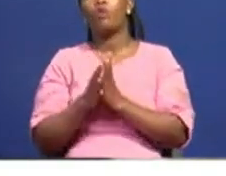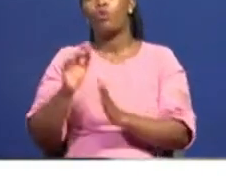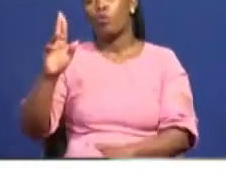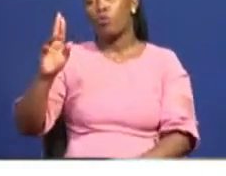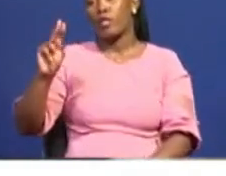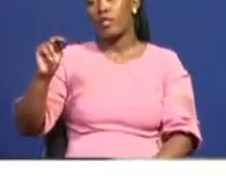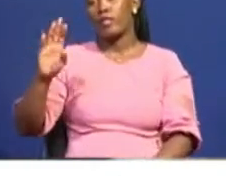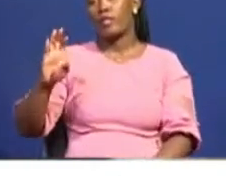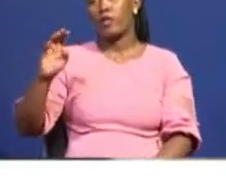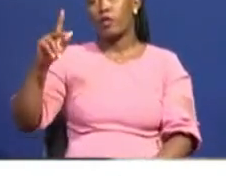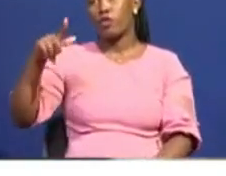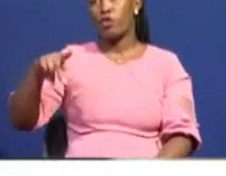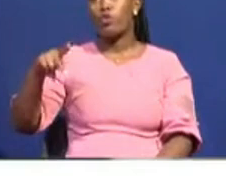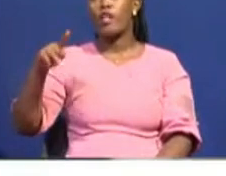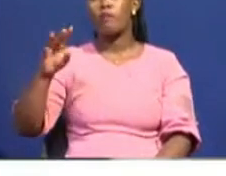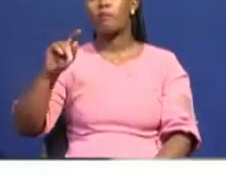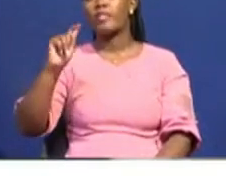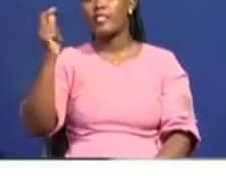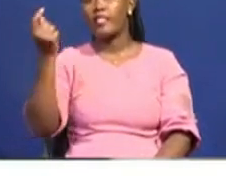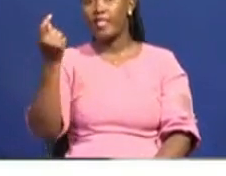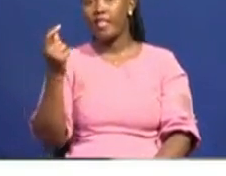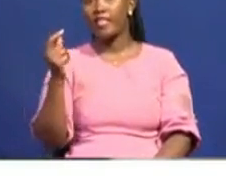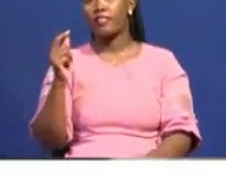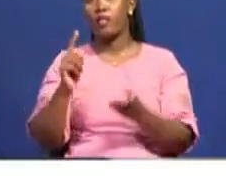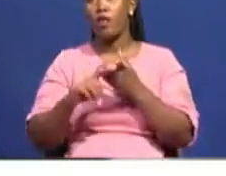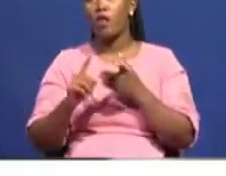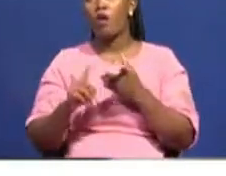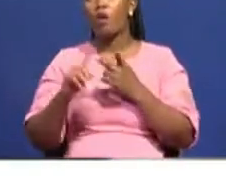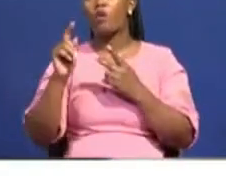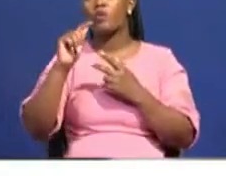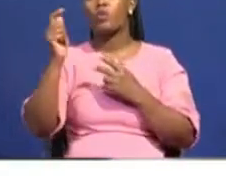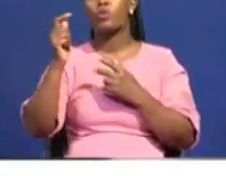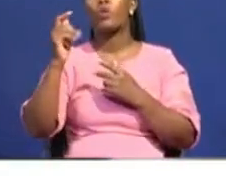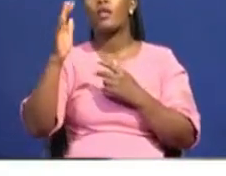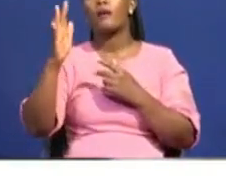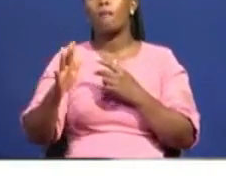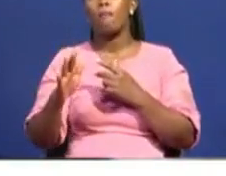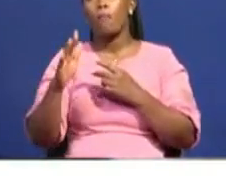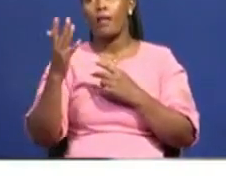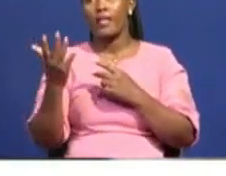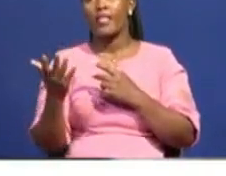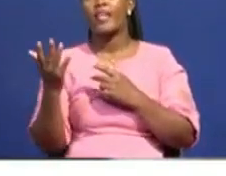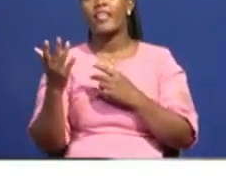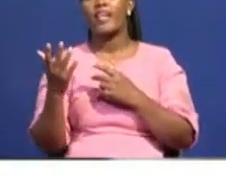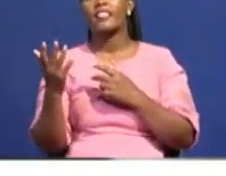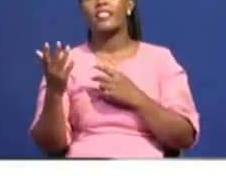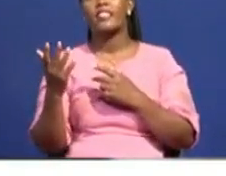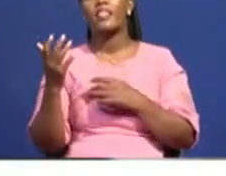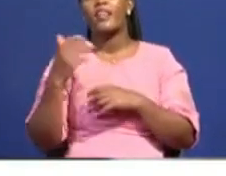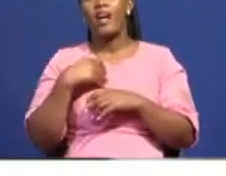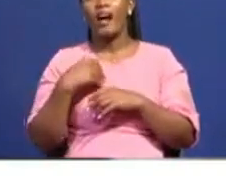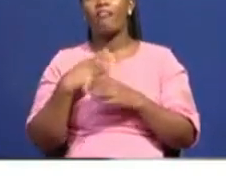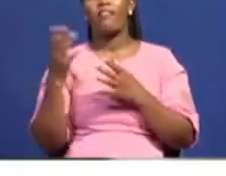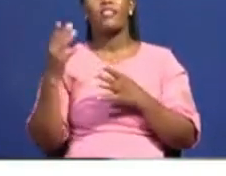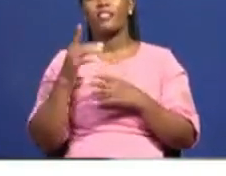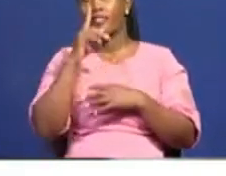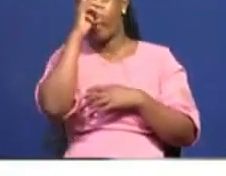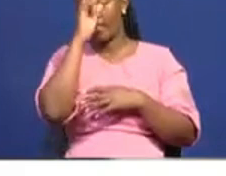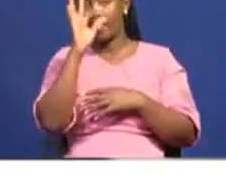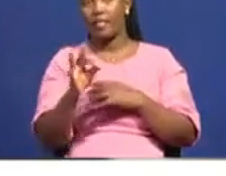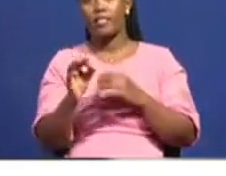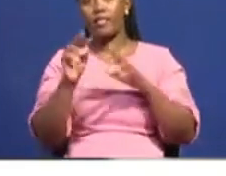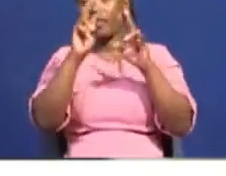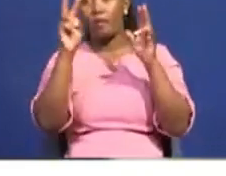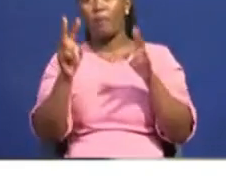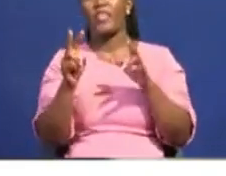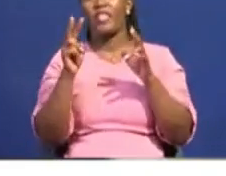here in Kenya, with Kenya being so vocal on matters and environment, we